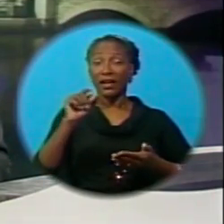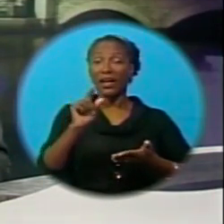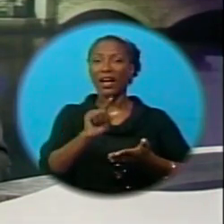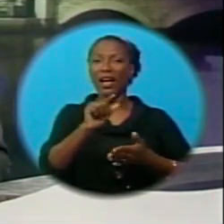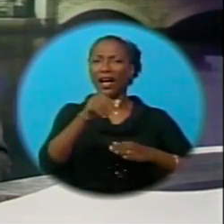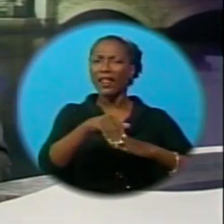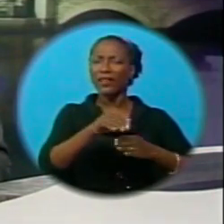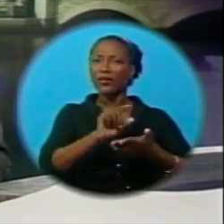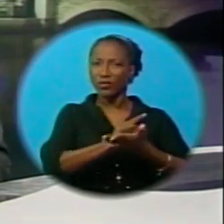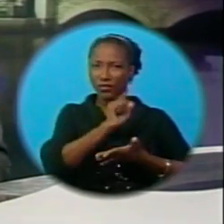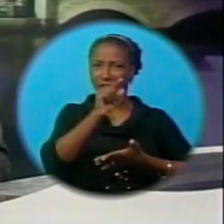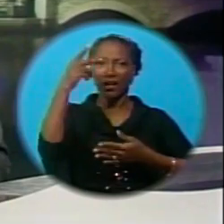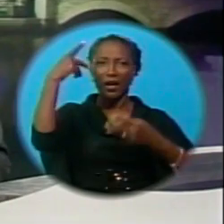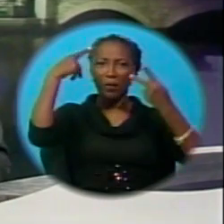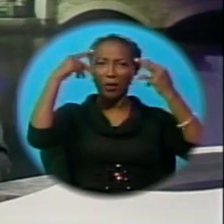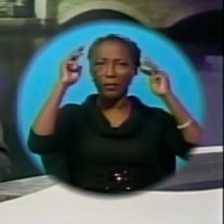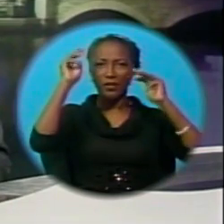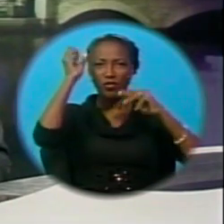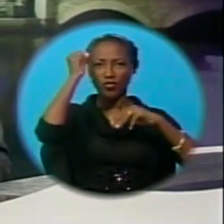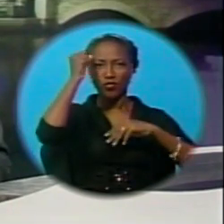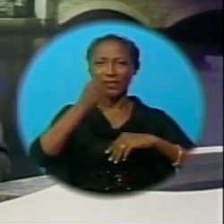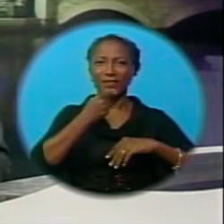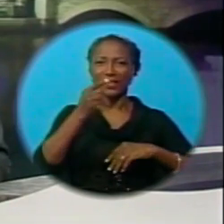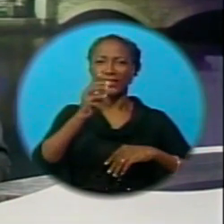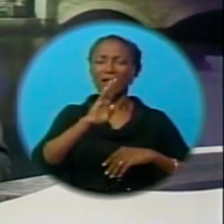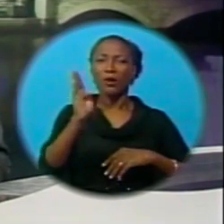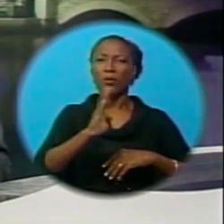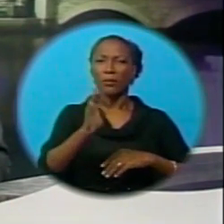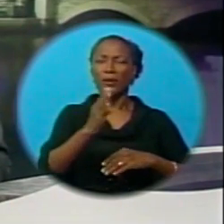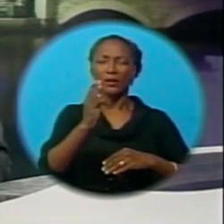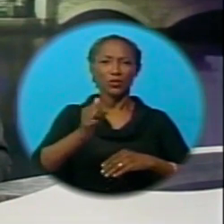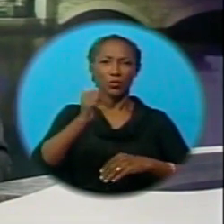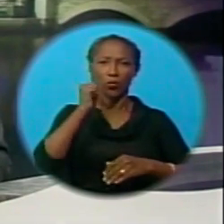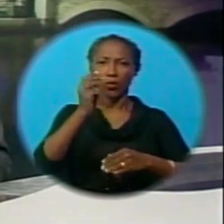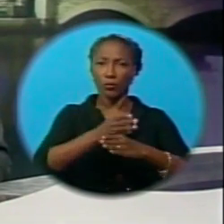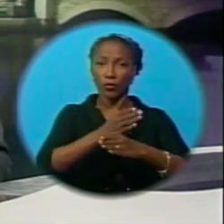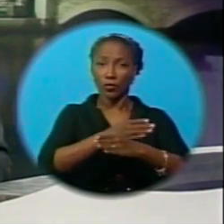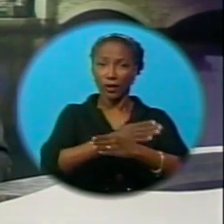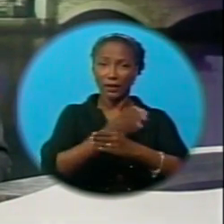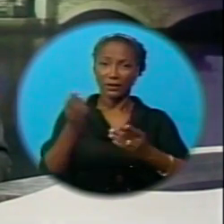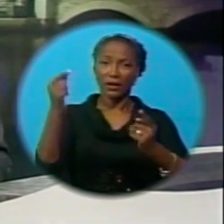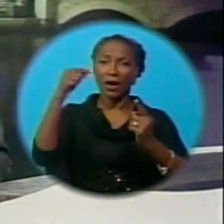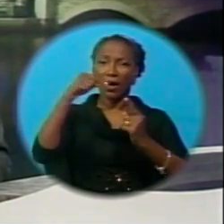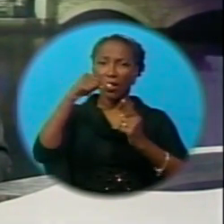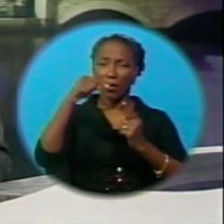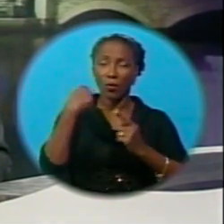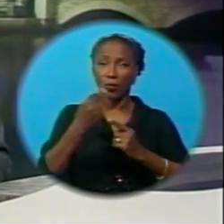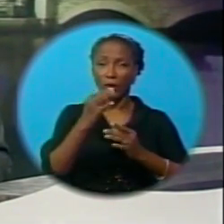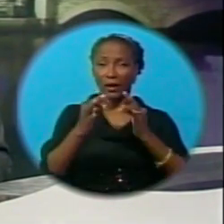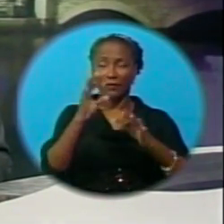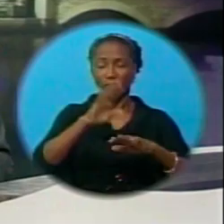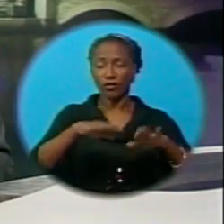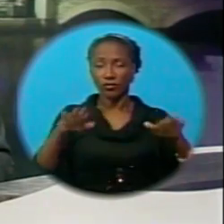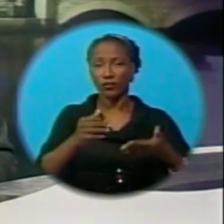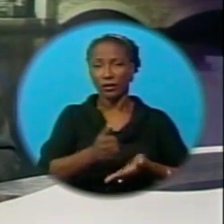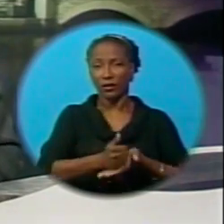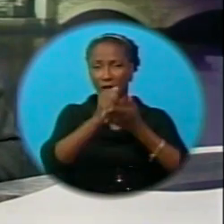that graduation, Prime Minister Stuart said Barbados won't progress and prosper unless children are guided in the right direction.